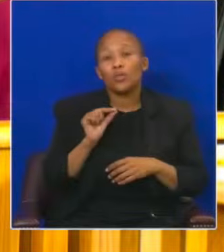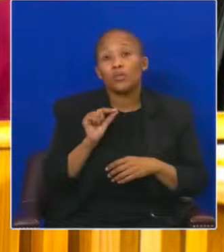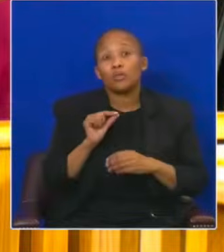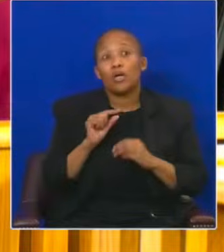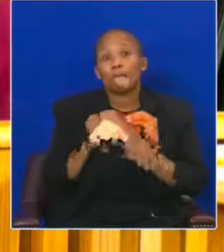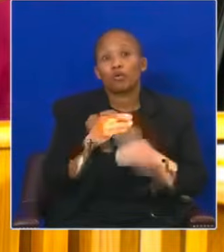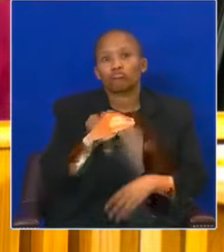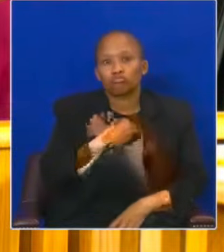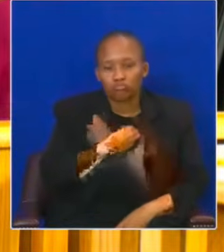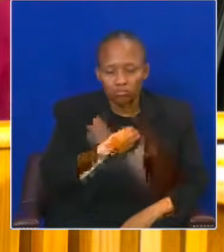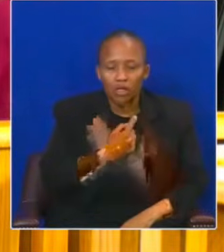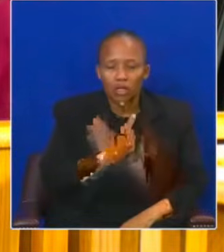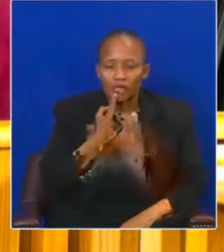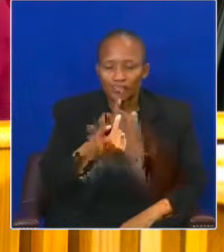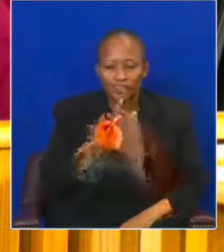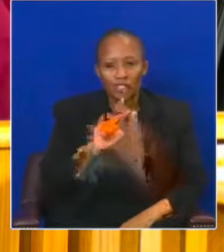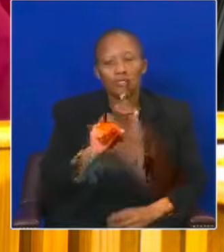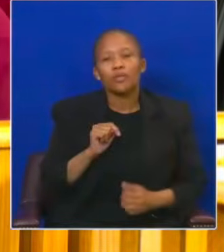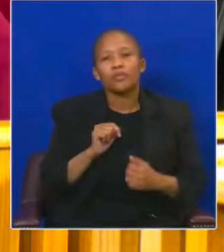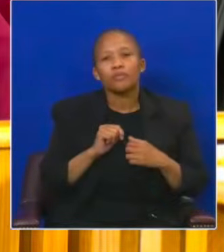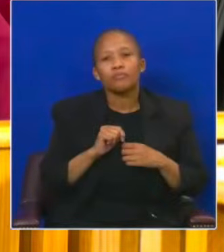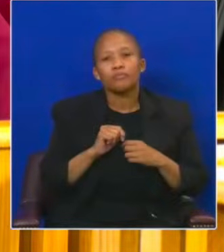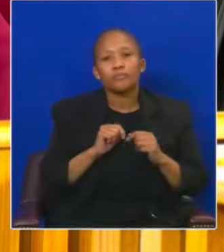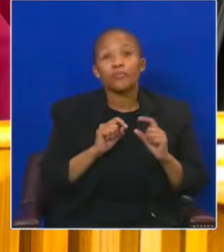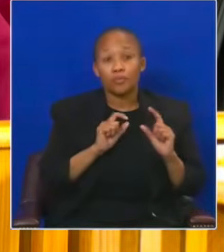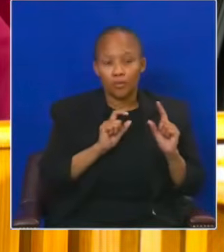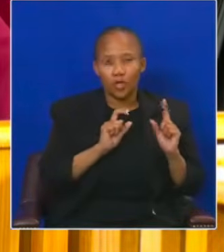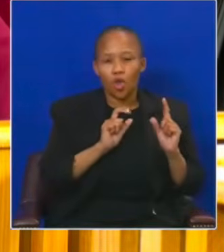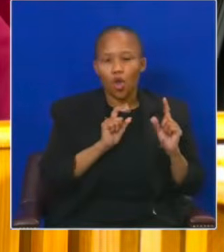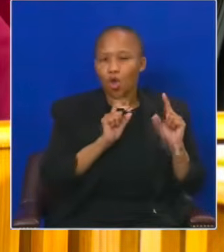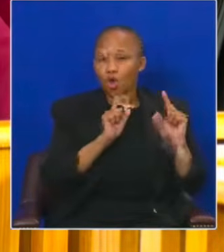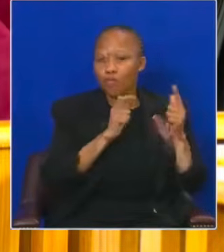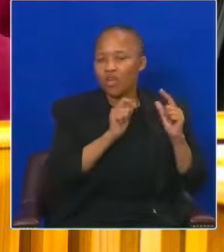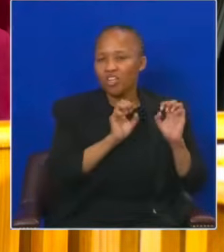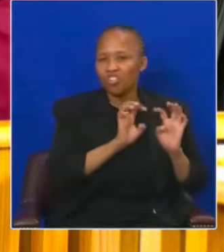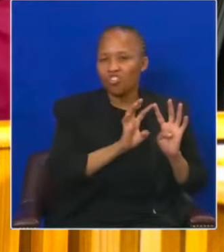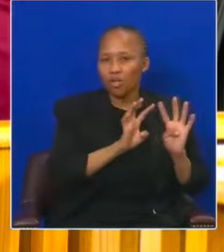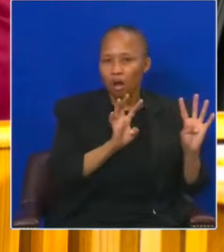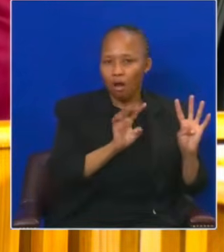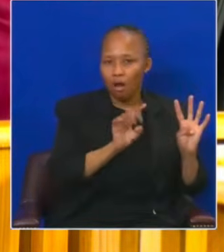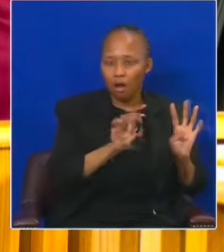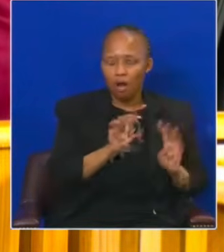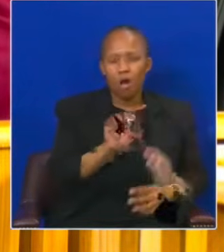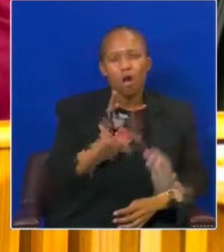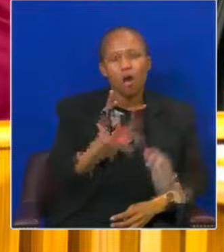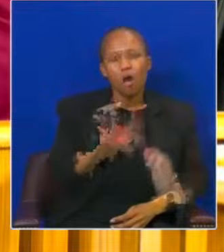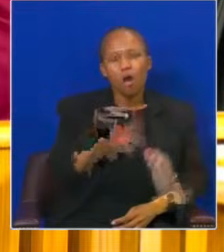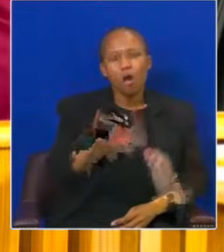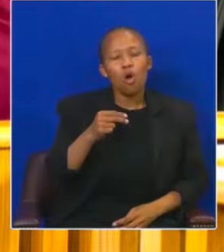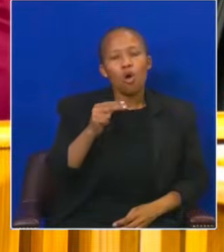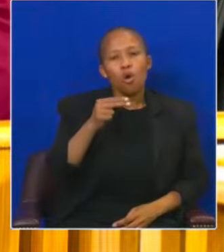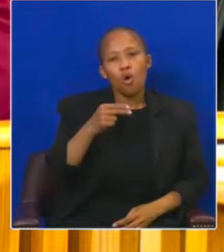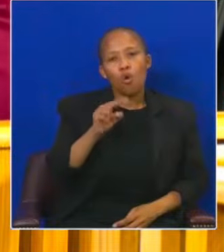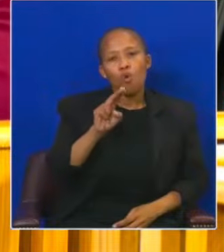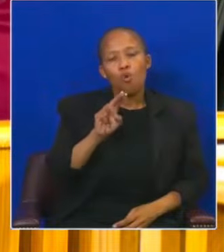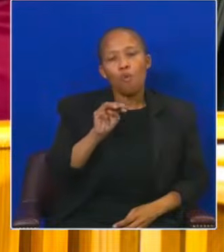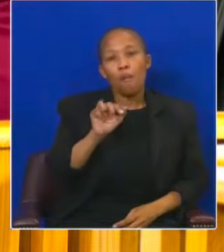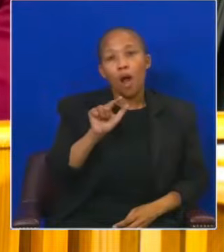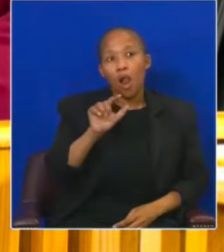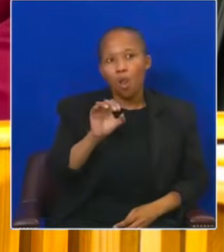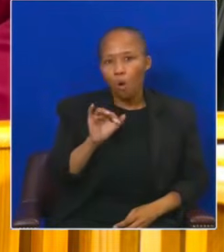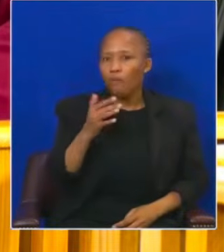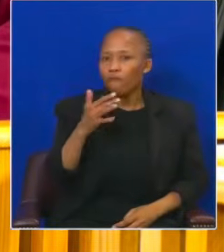the commissioner, I think it was Commissioner Khumalo who asked my role,